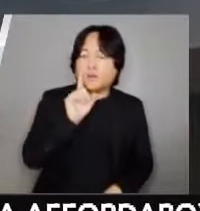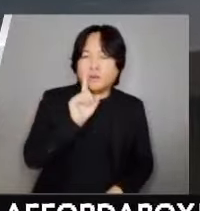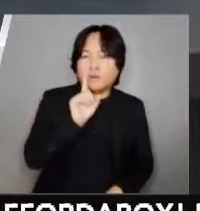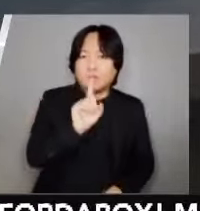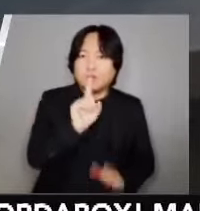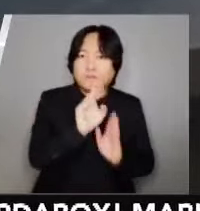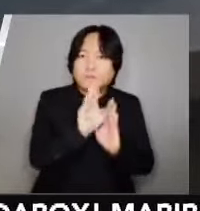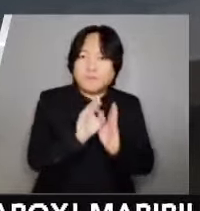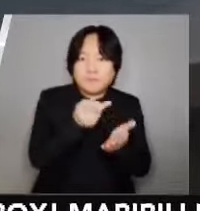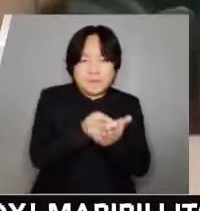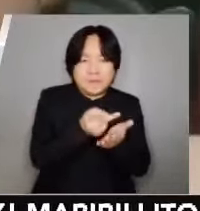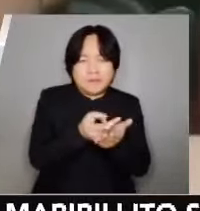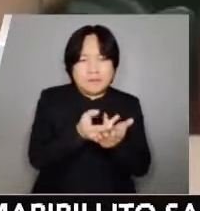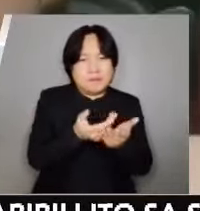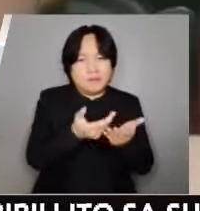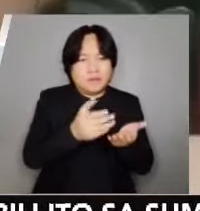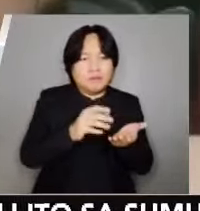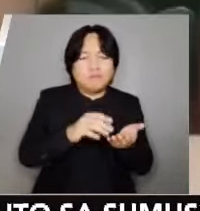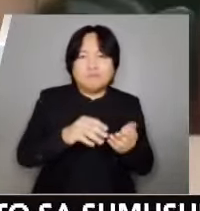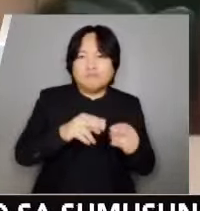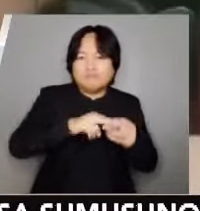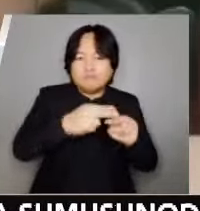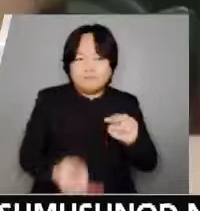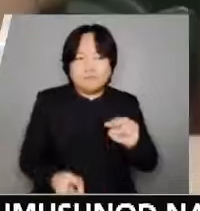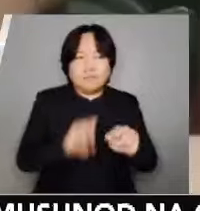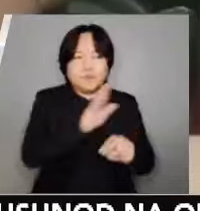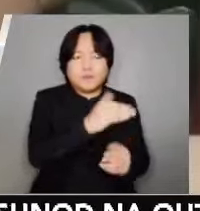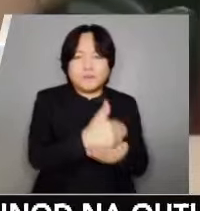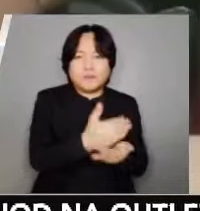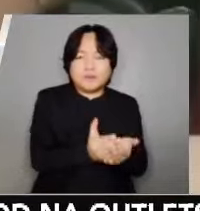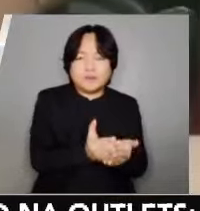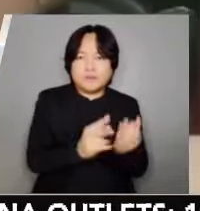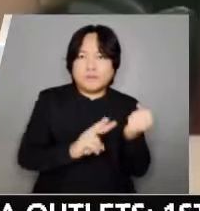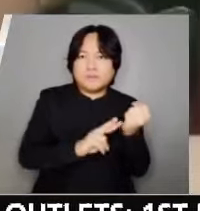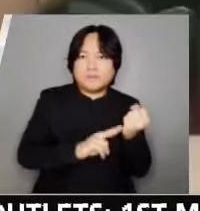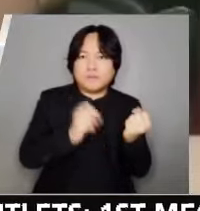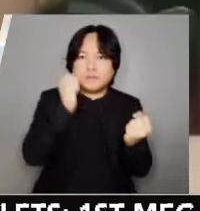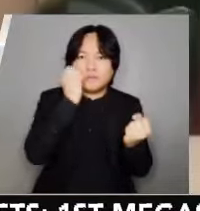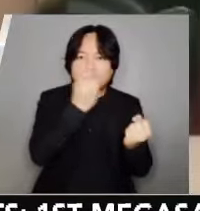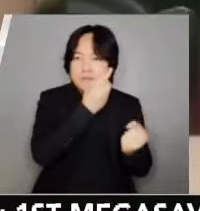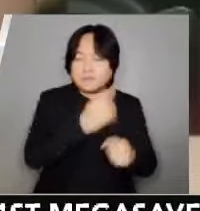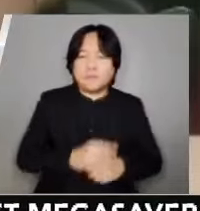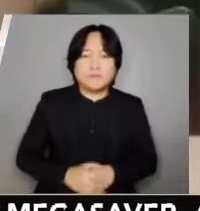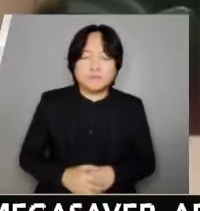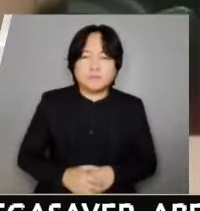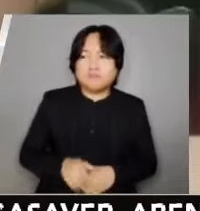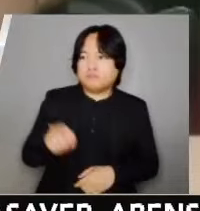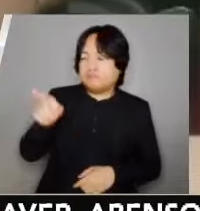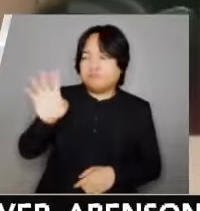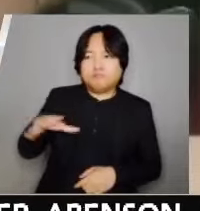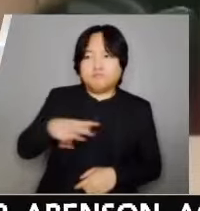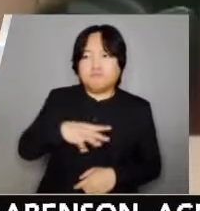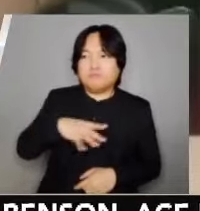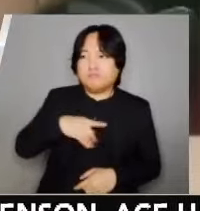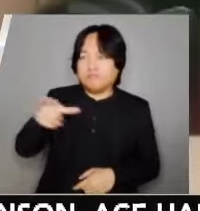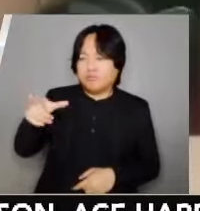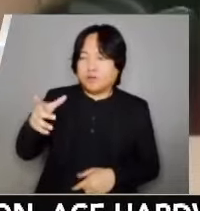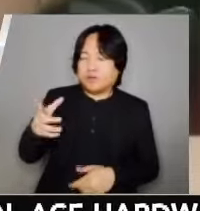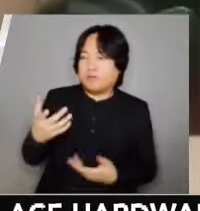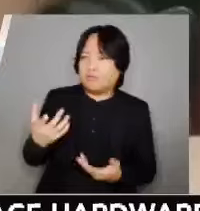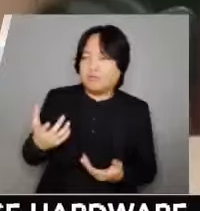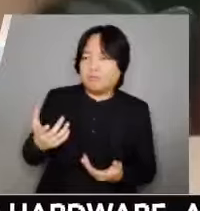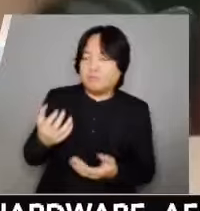sa 2025. You have the complete freedom to do whatever you wish with the OVP